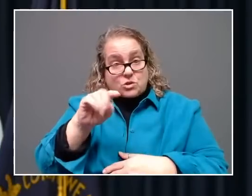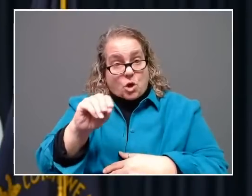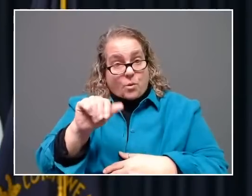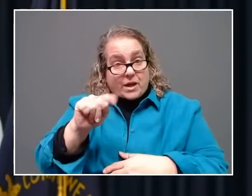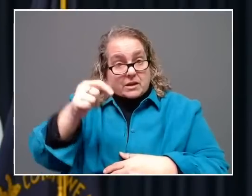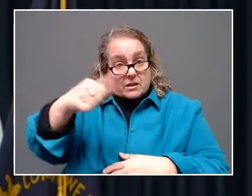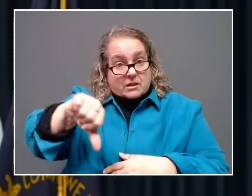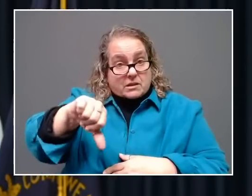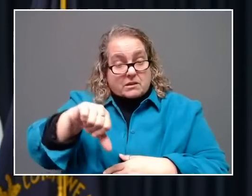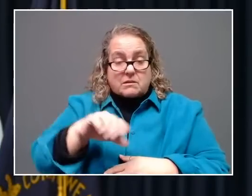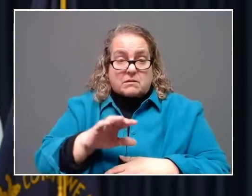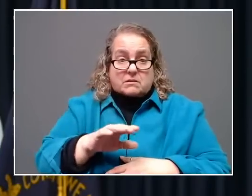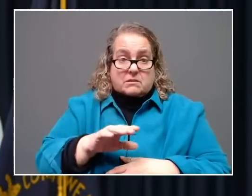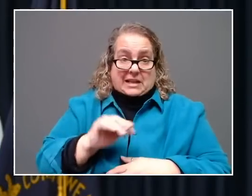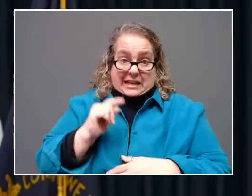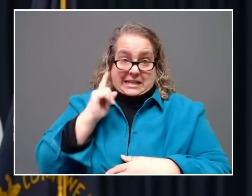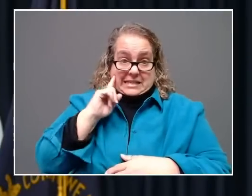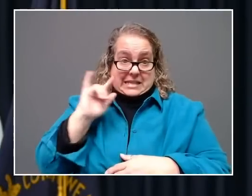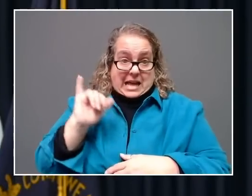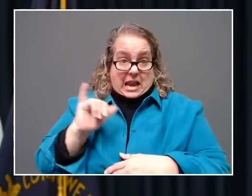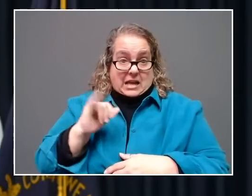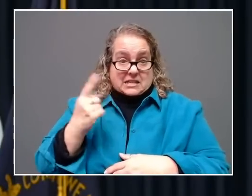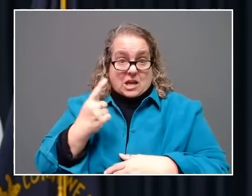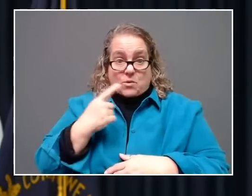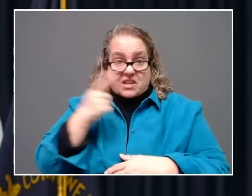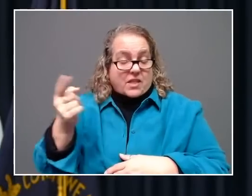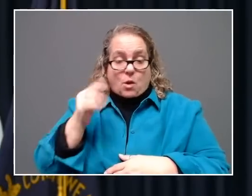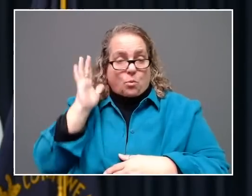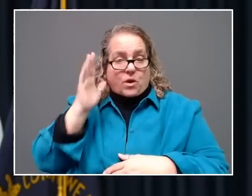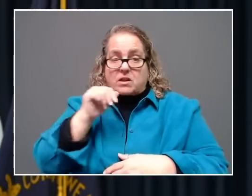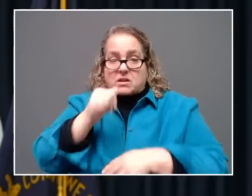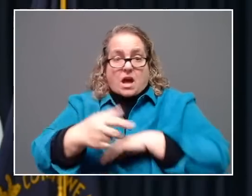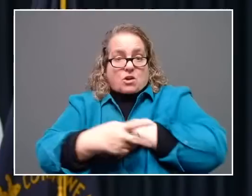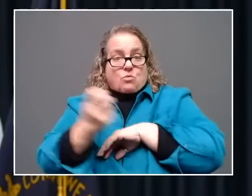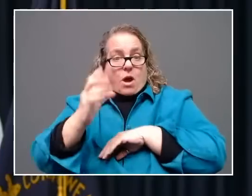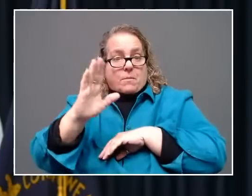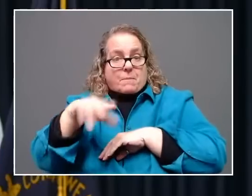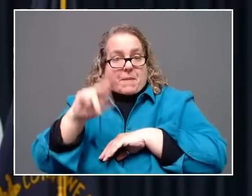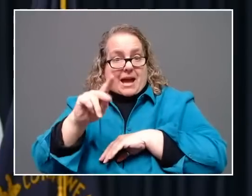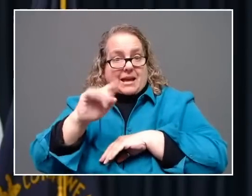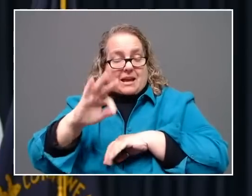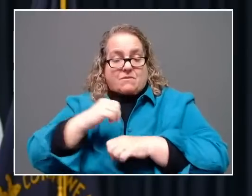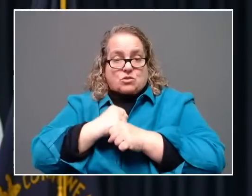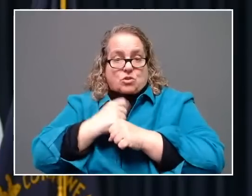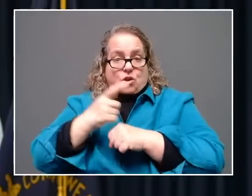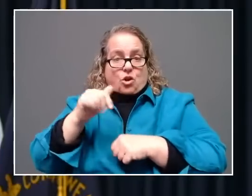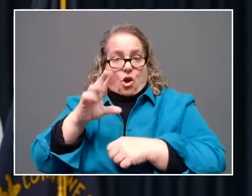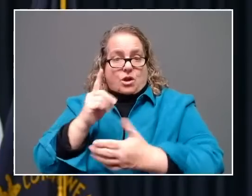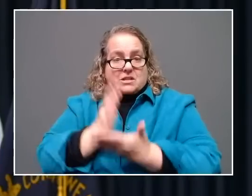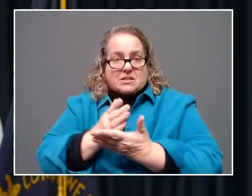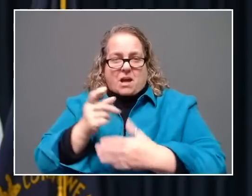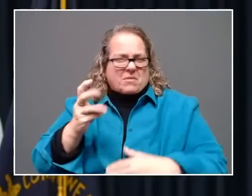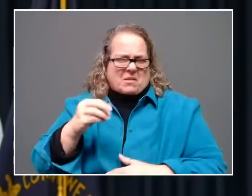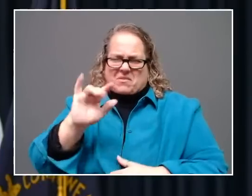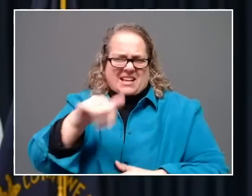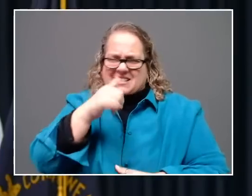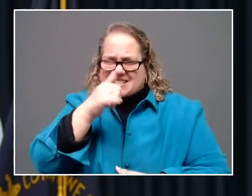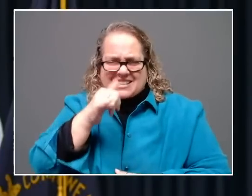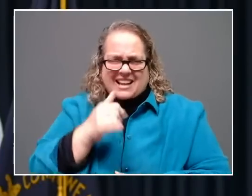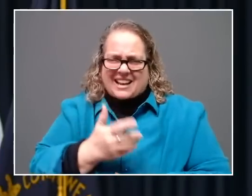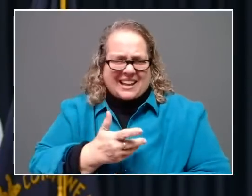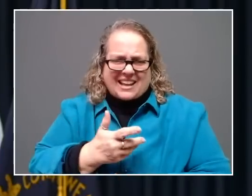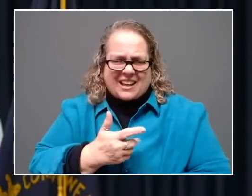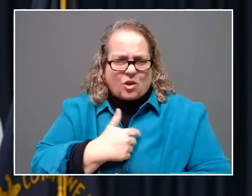certainly sounds like someone saying they wouldn't have robbed the bank if the security guard had stopped them. I mean, that's pretty silly. I mean, we've communicated